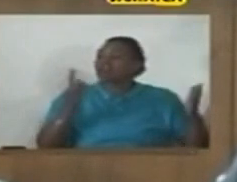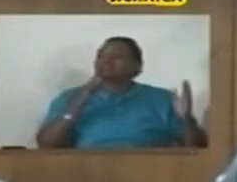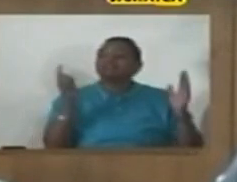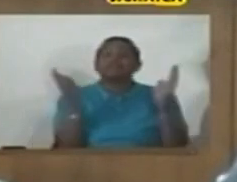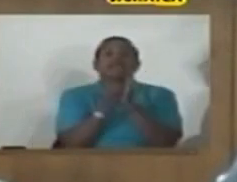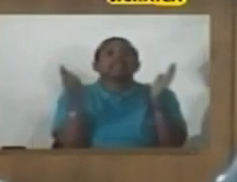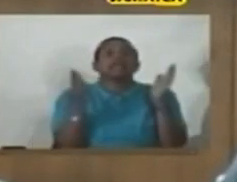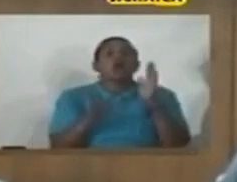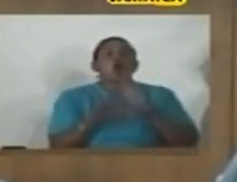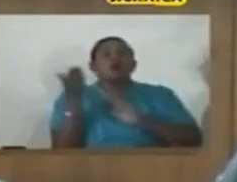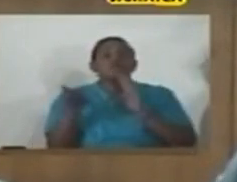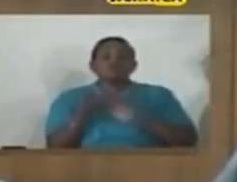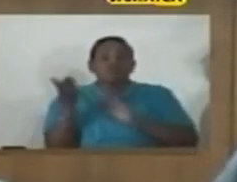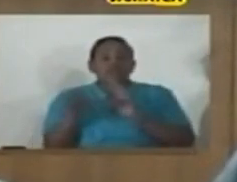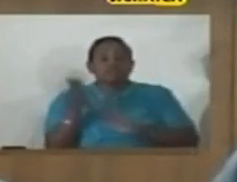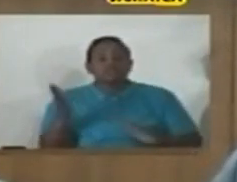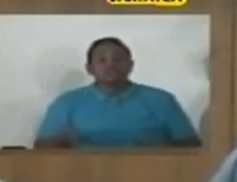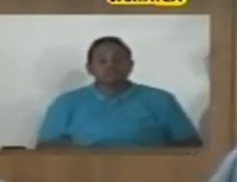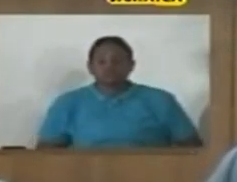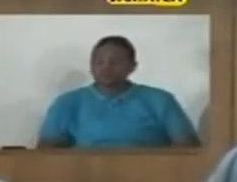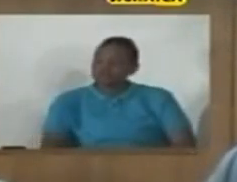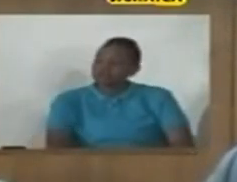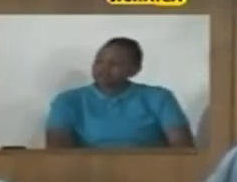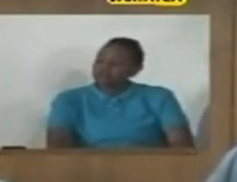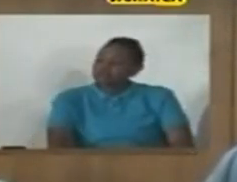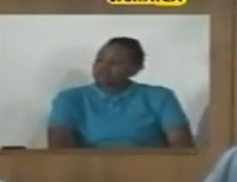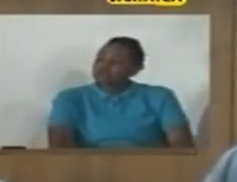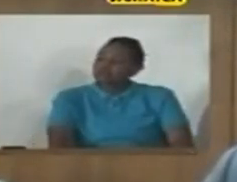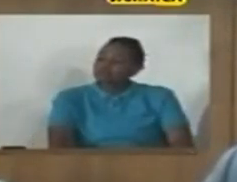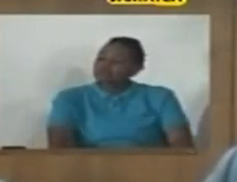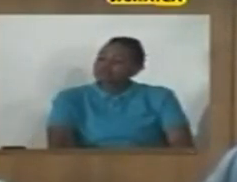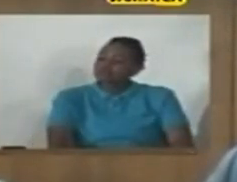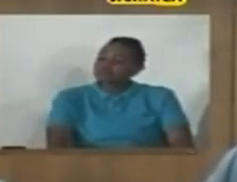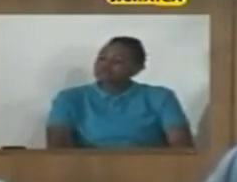illegal operators. We believe